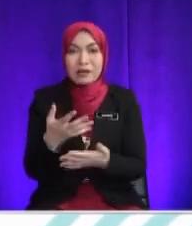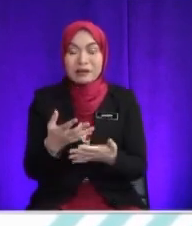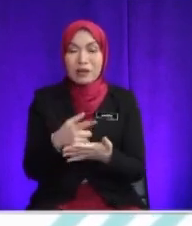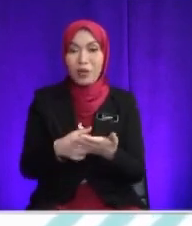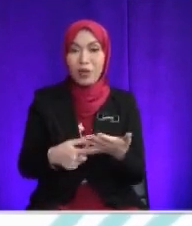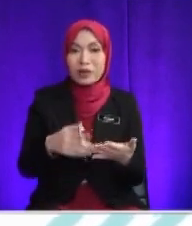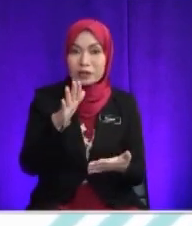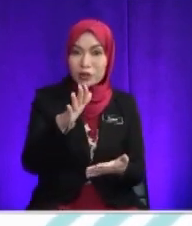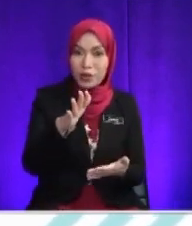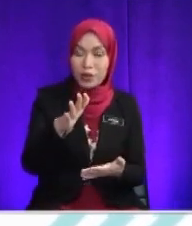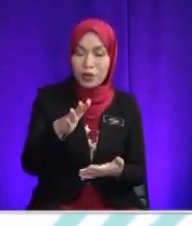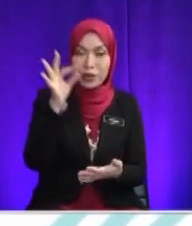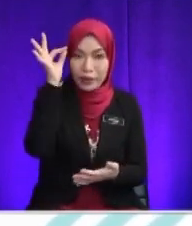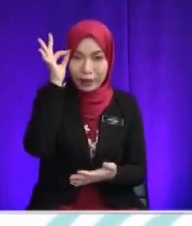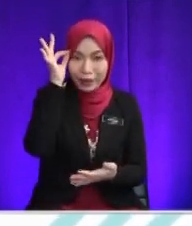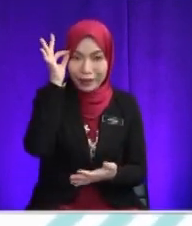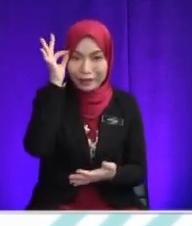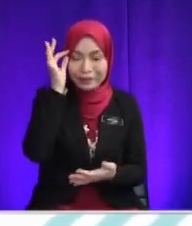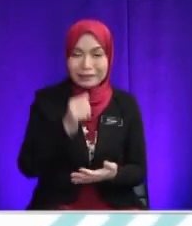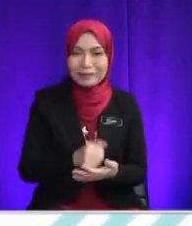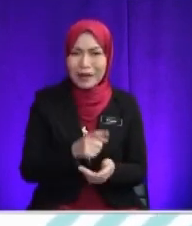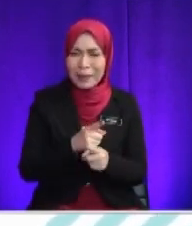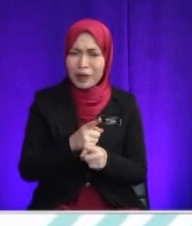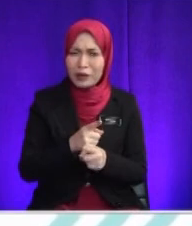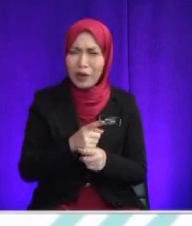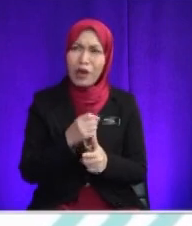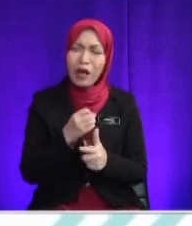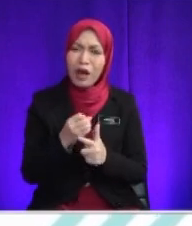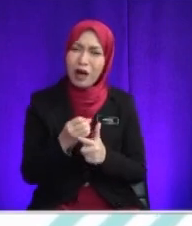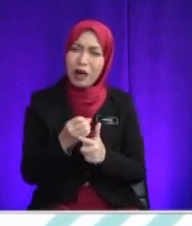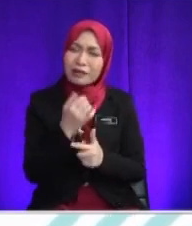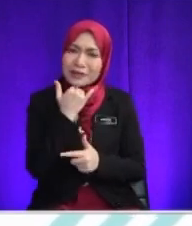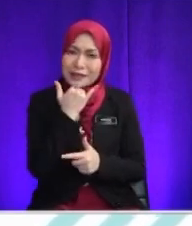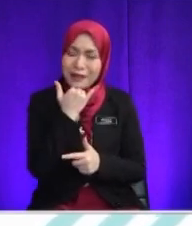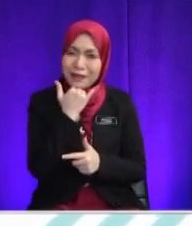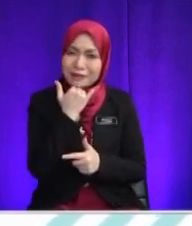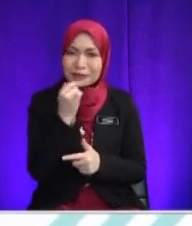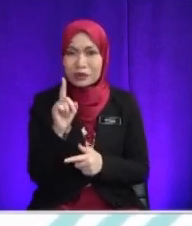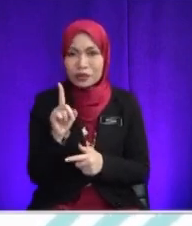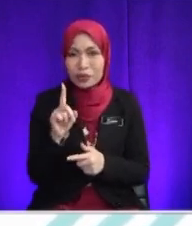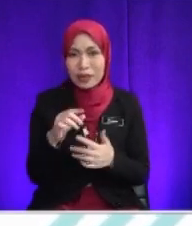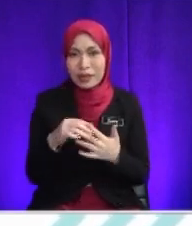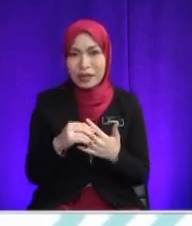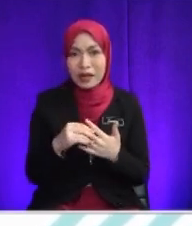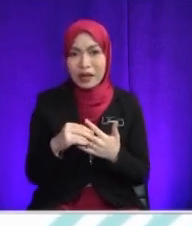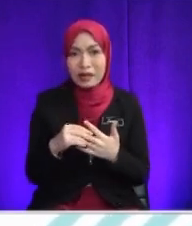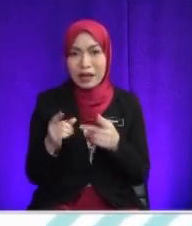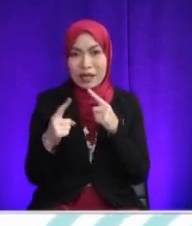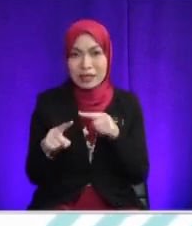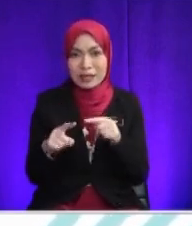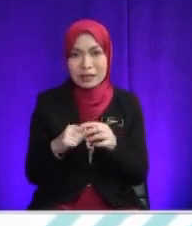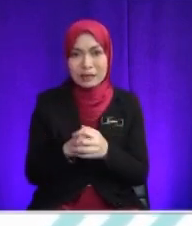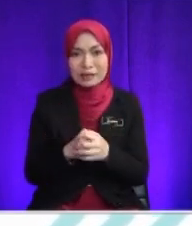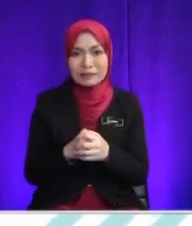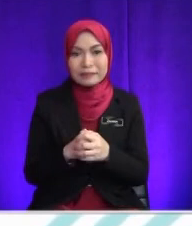Iza also put up a red. So I think one star for Nazifa and one star for Iza. The answer is wrong. Okay, let's go to the